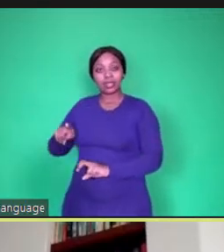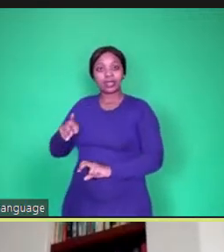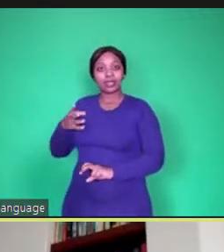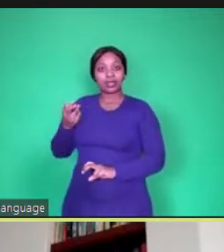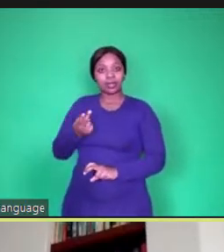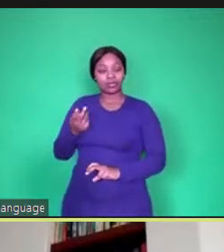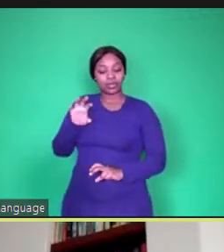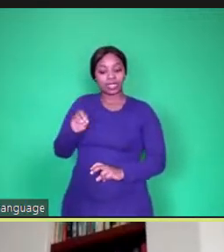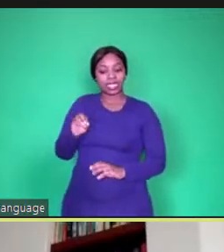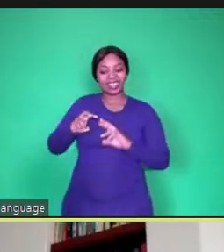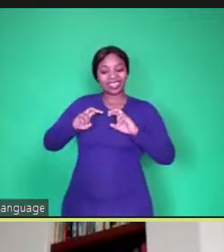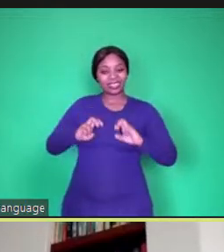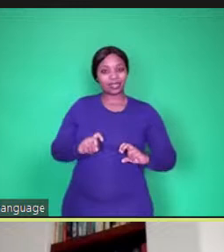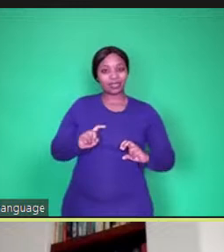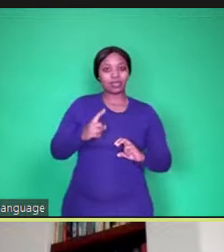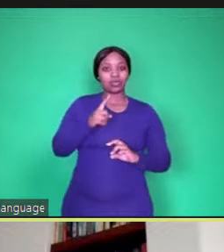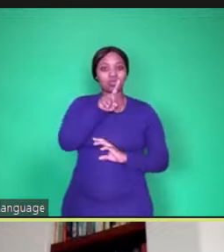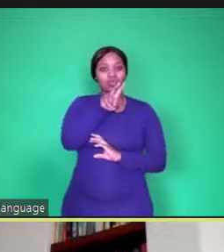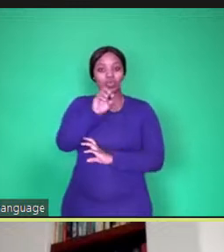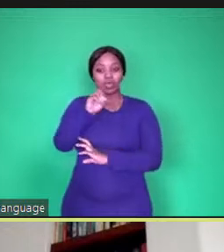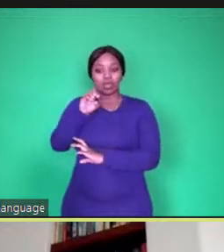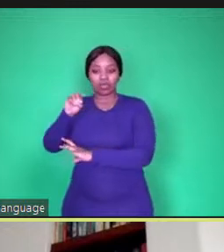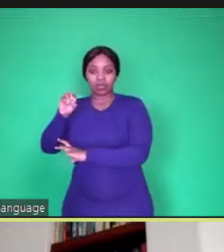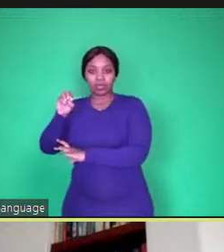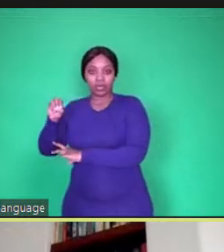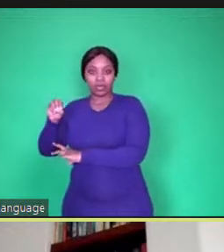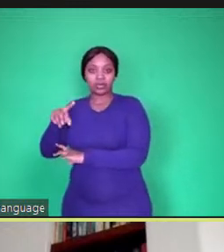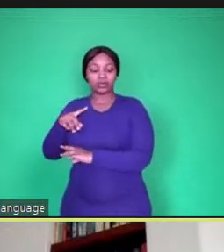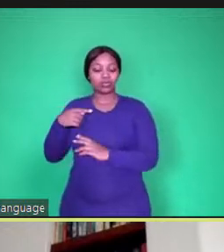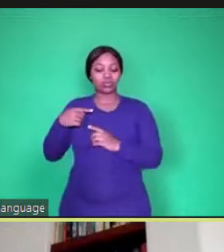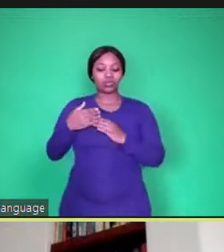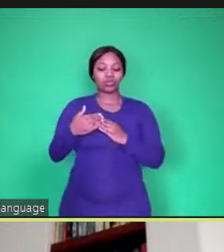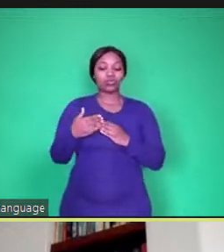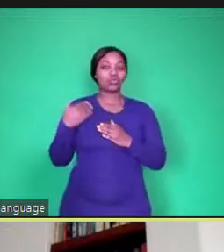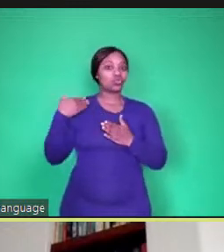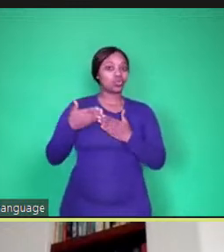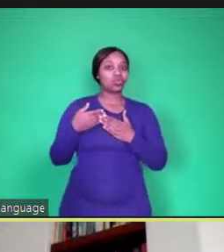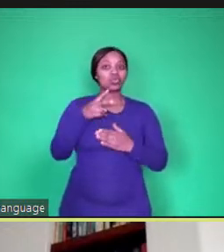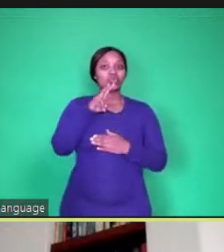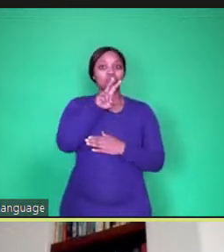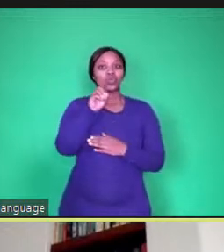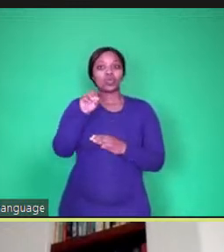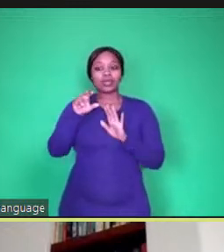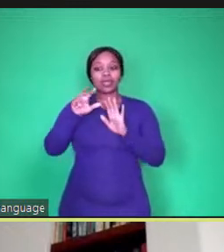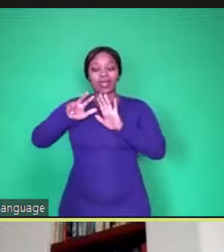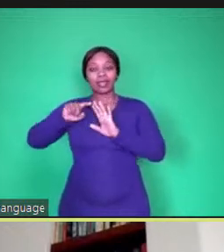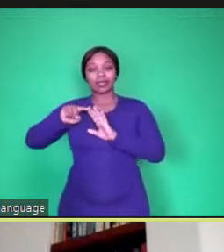then 4 waves of the NIDS data from 2008 to 2014. And what you can